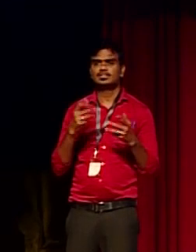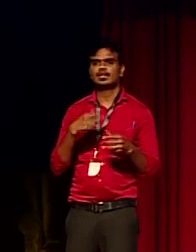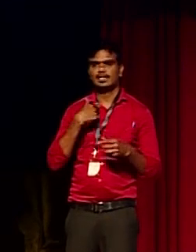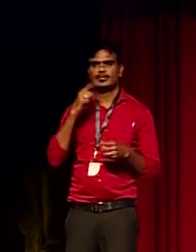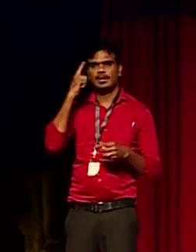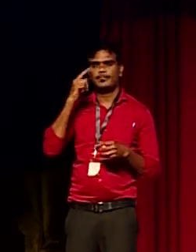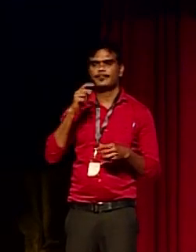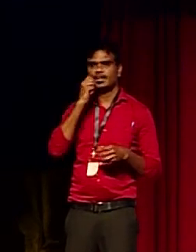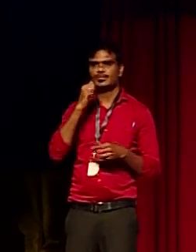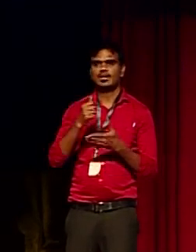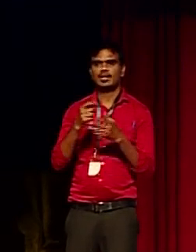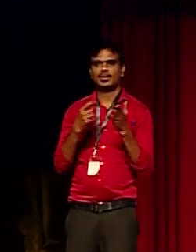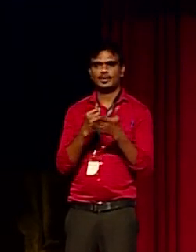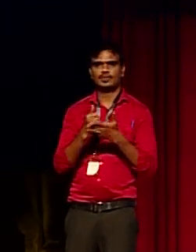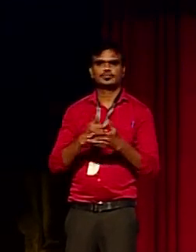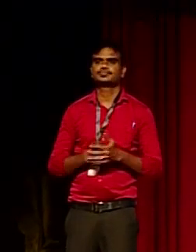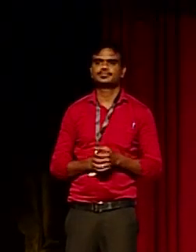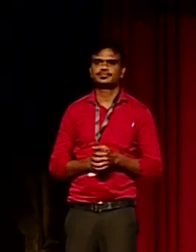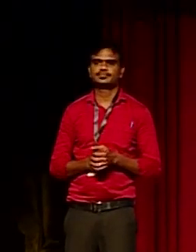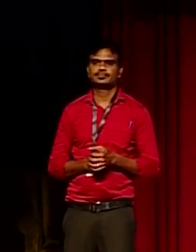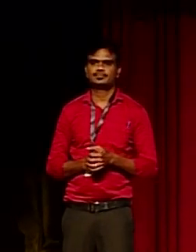think the parents don't like me at all.